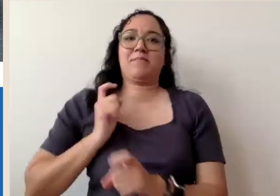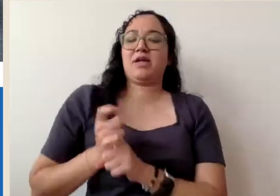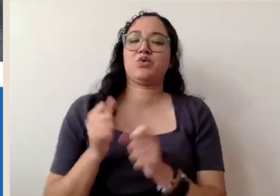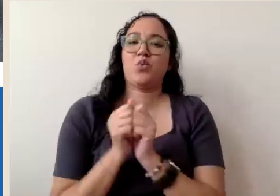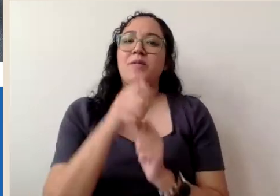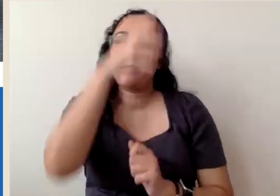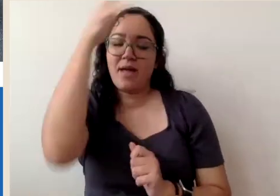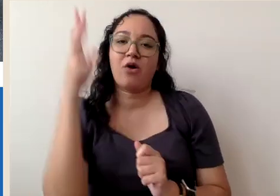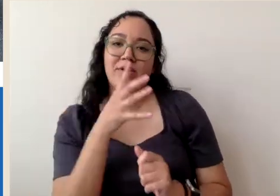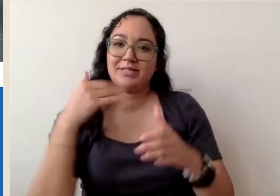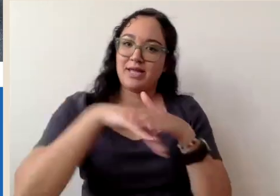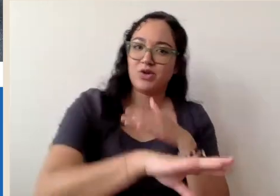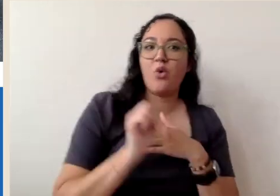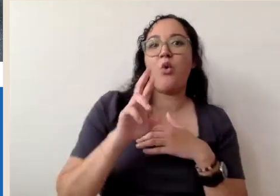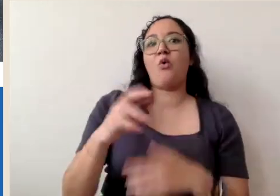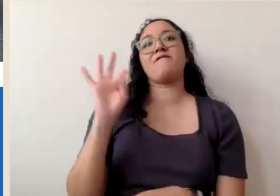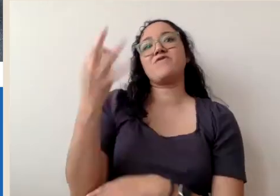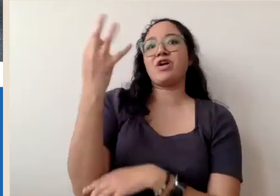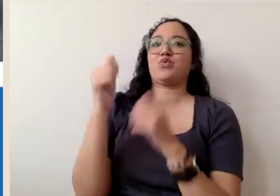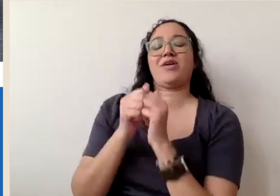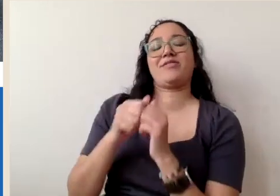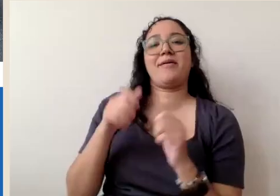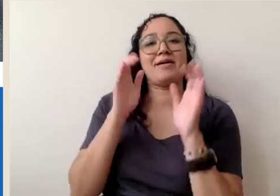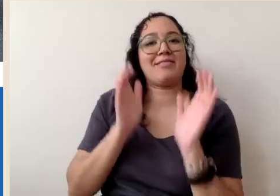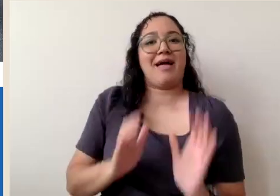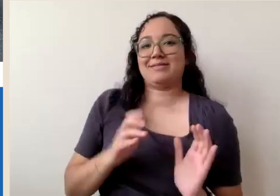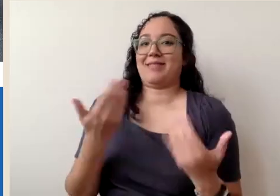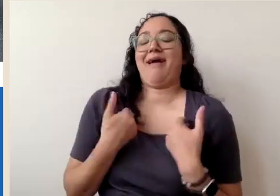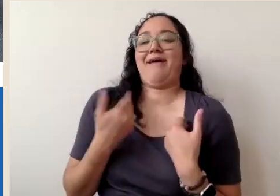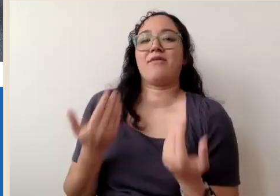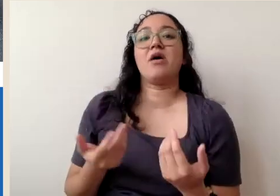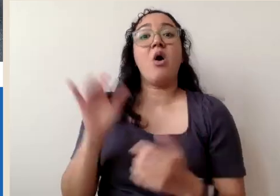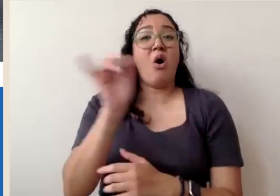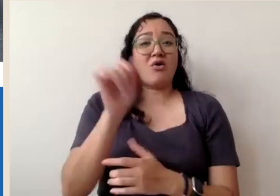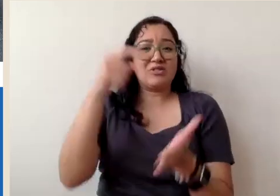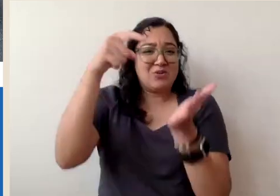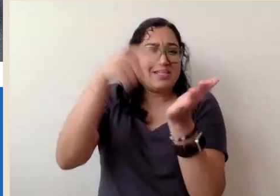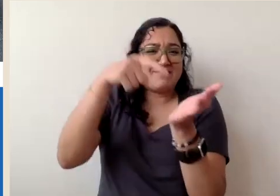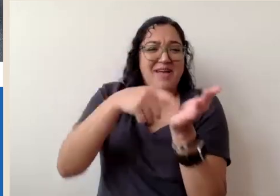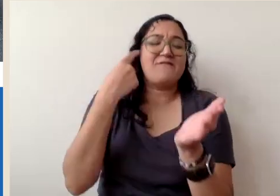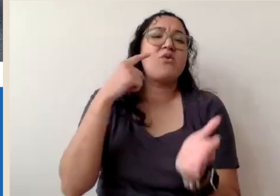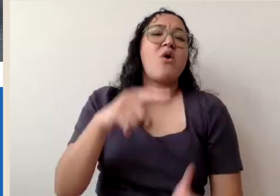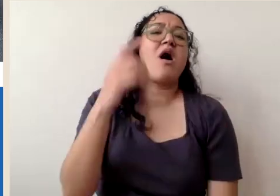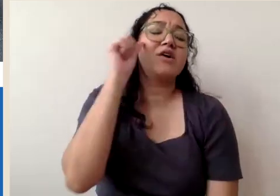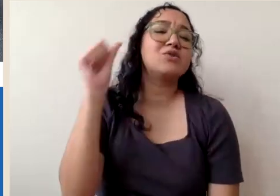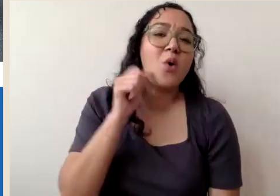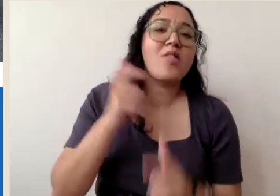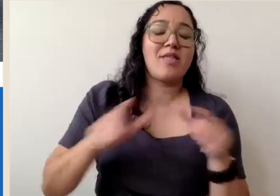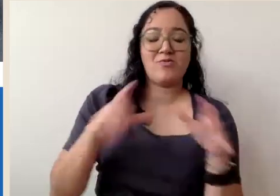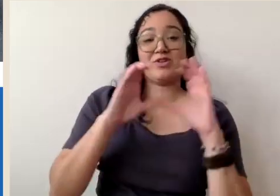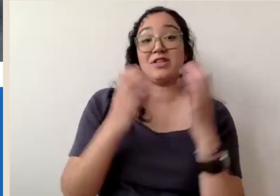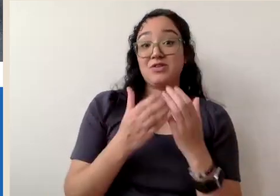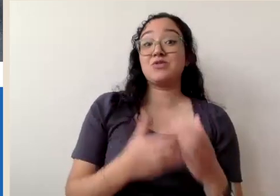speak French to clients that they had. There was also a demand for adult language classes. And so in addition to